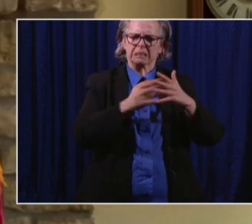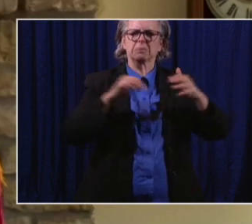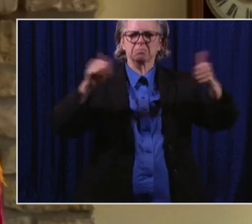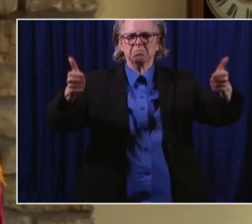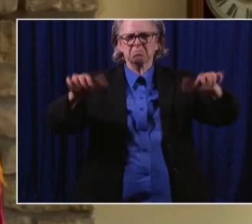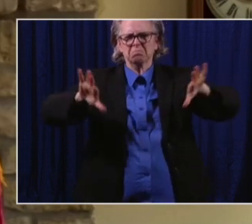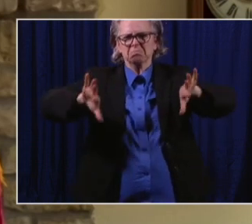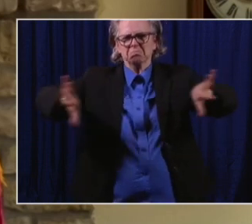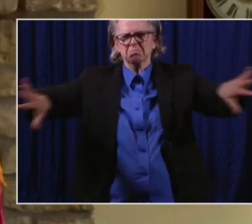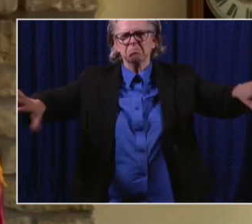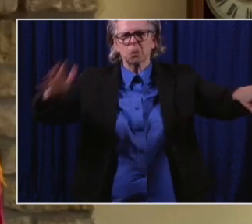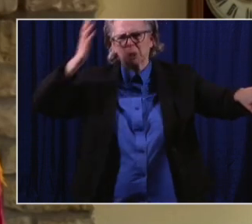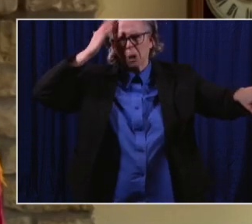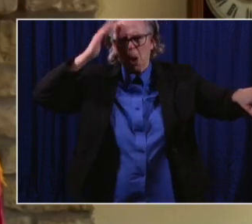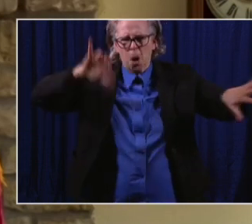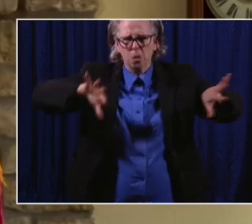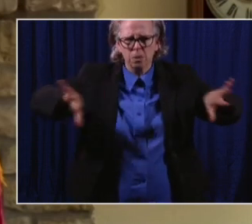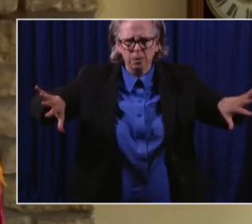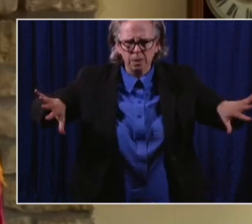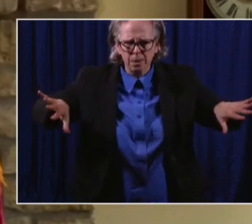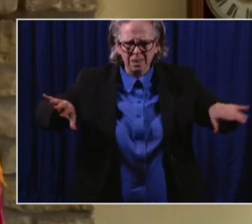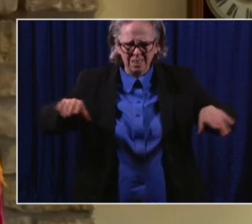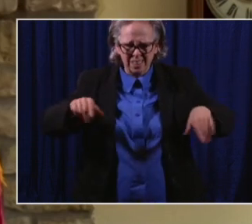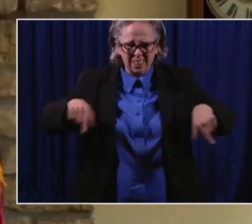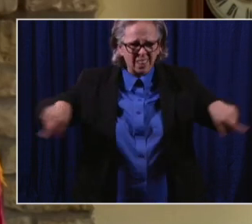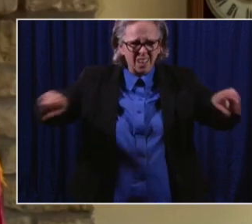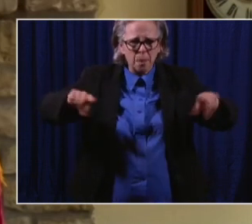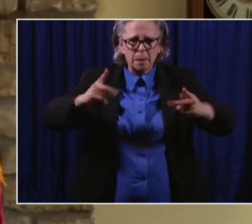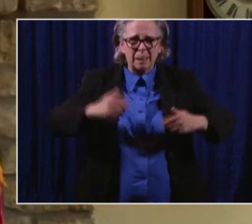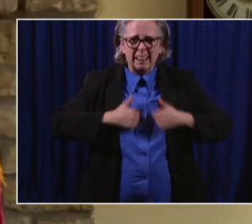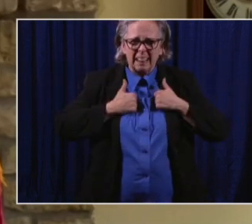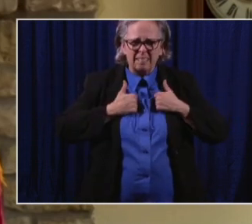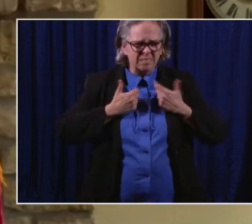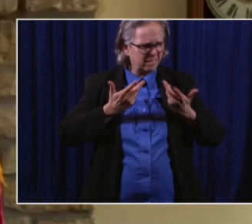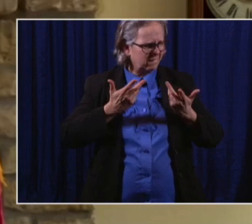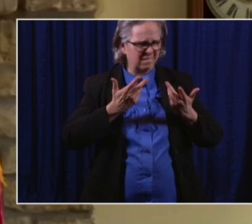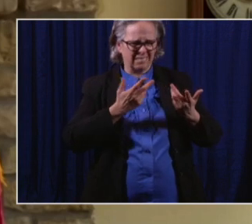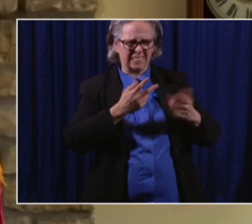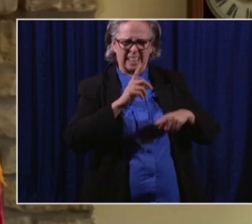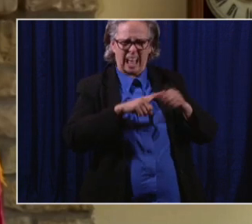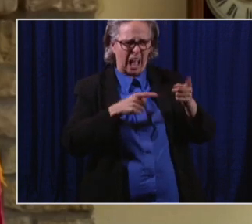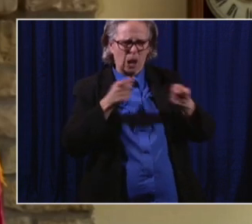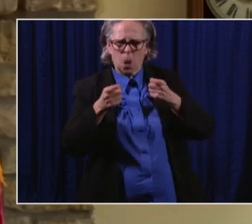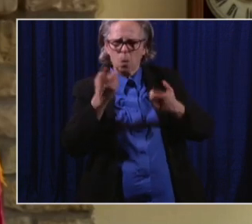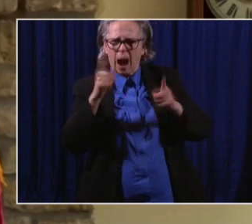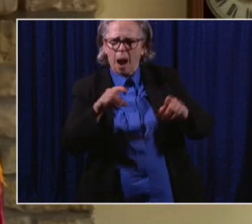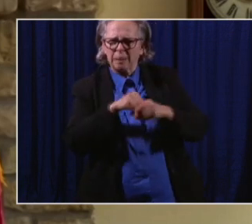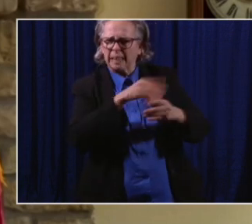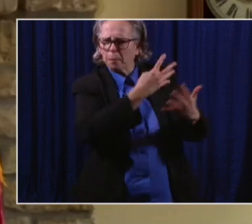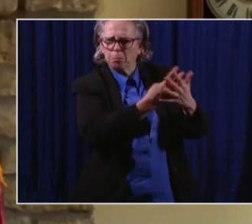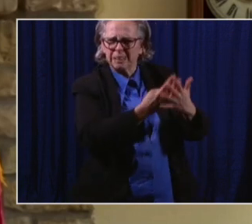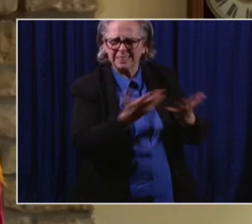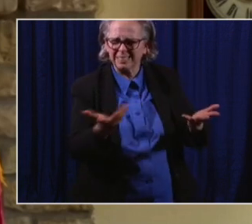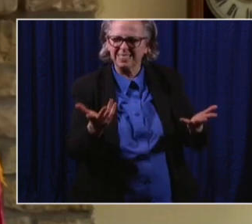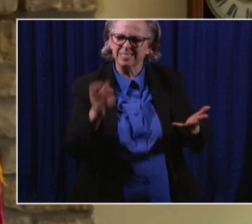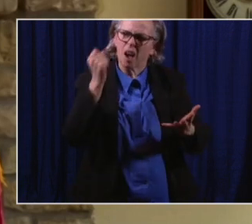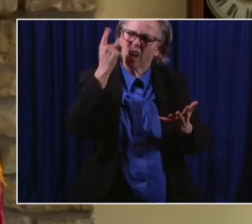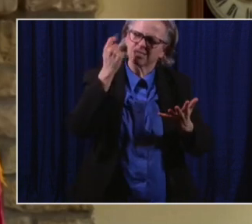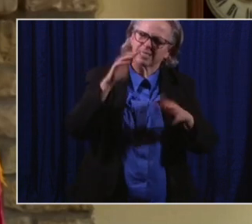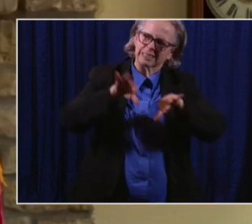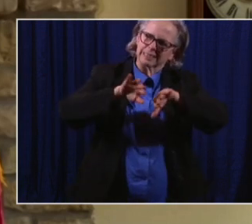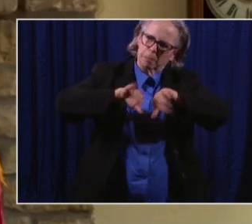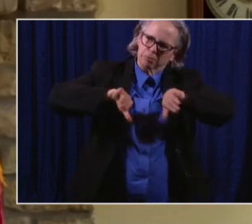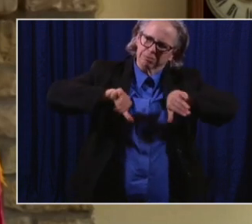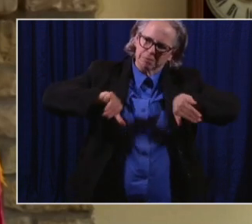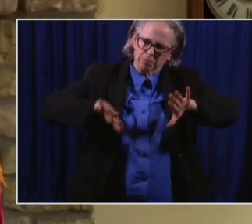are not responsible for what that goes on in the prison. The fact is, however, that